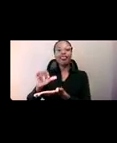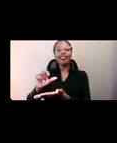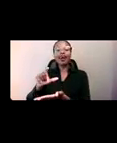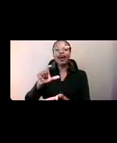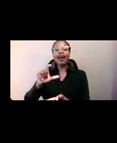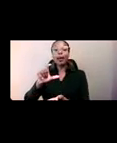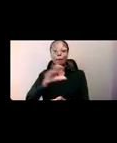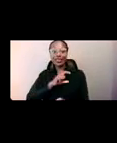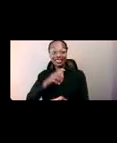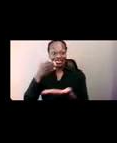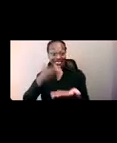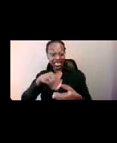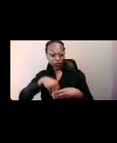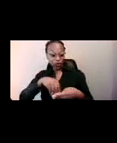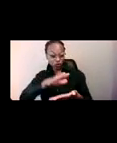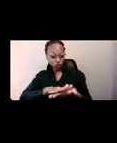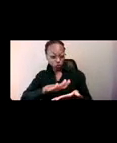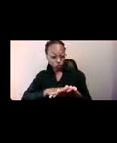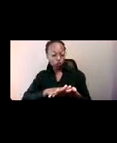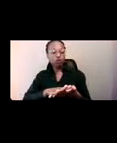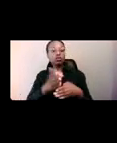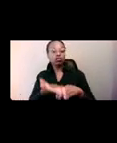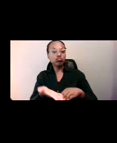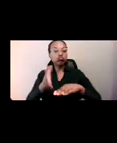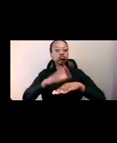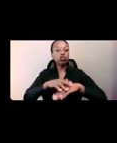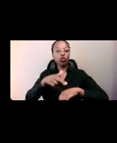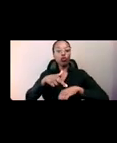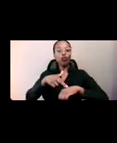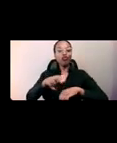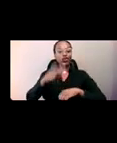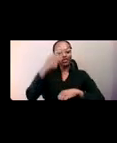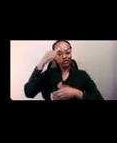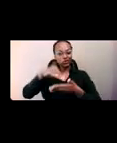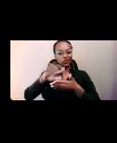police, increases school-based arrests, and shifts